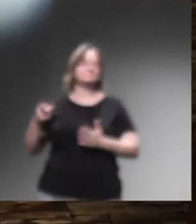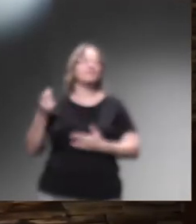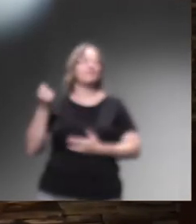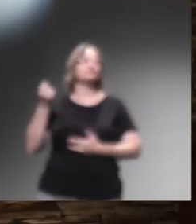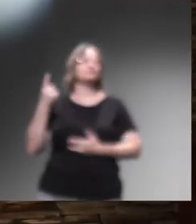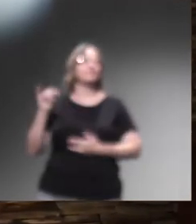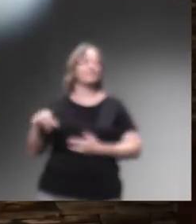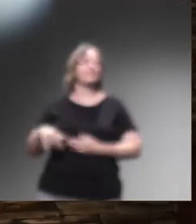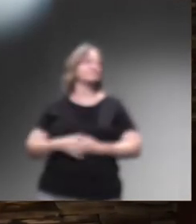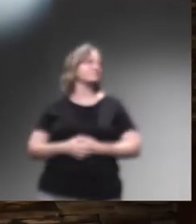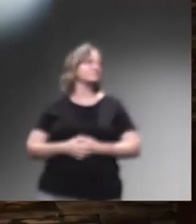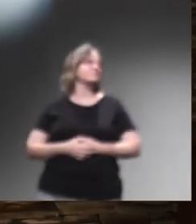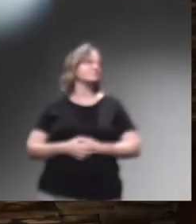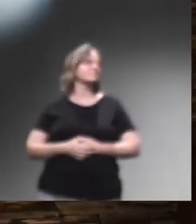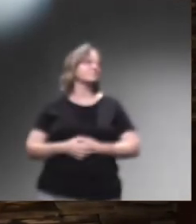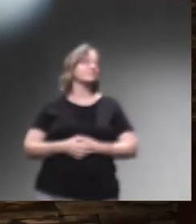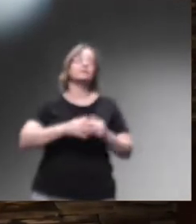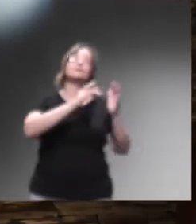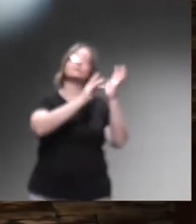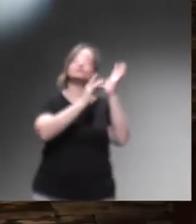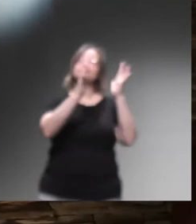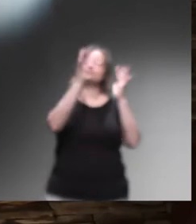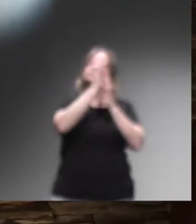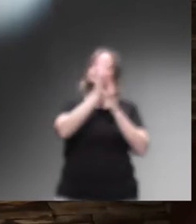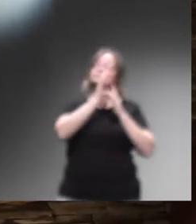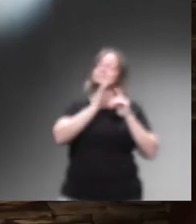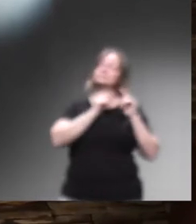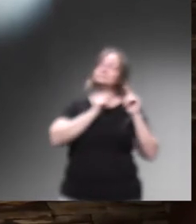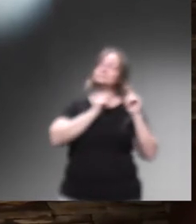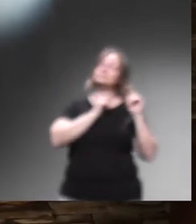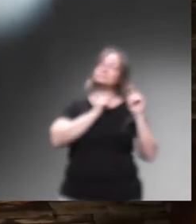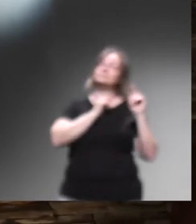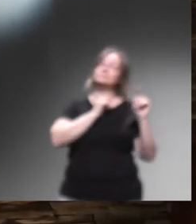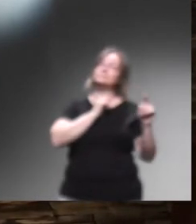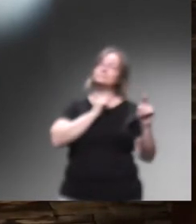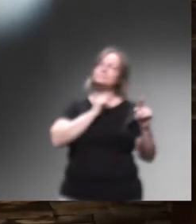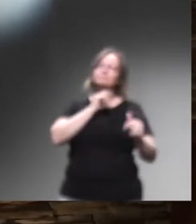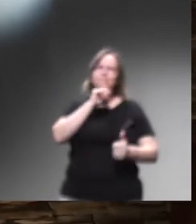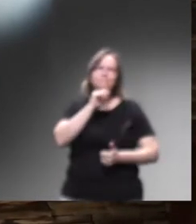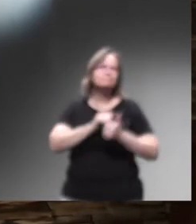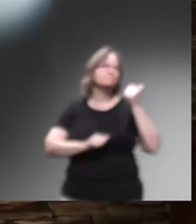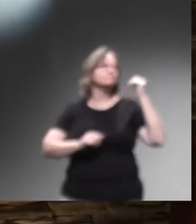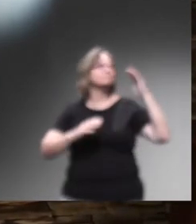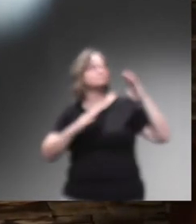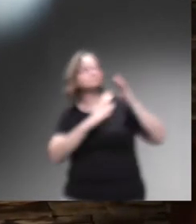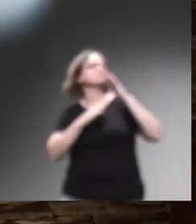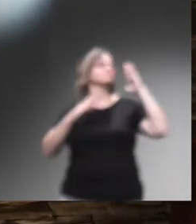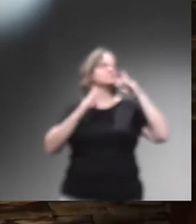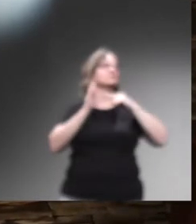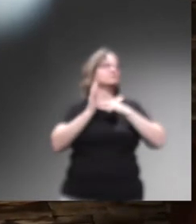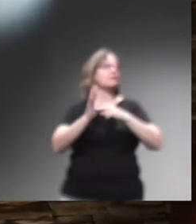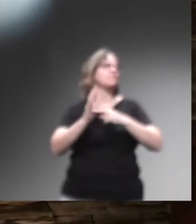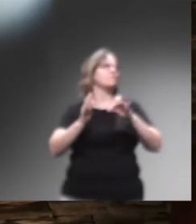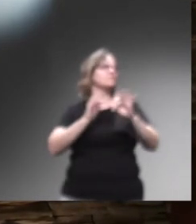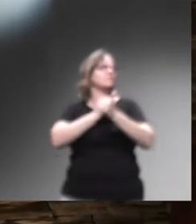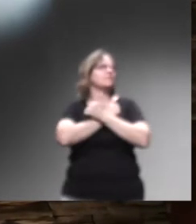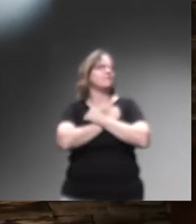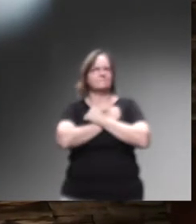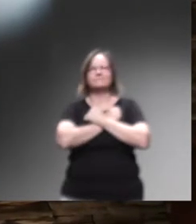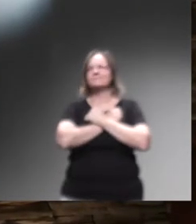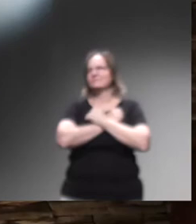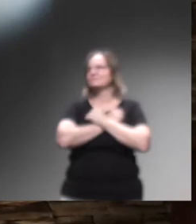And it was Jesus that was truly the greatest and best example of this for us.